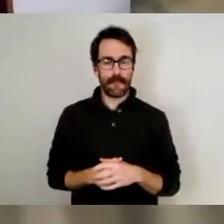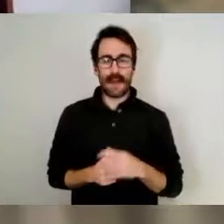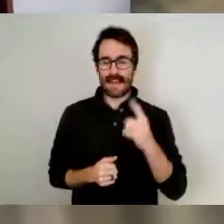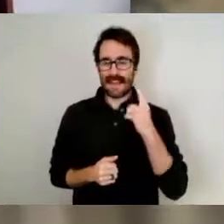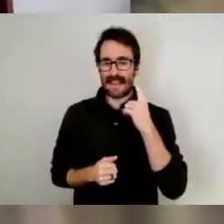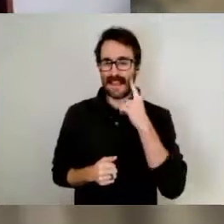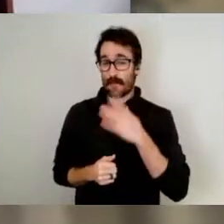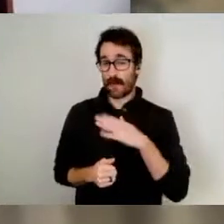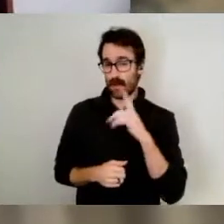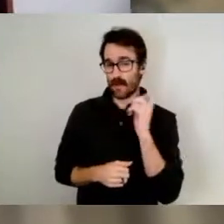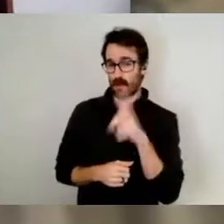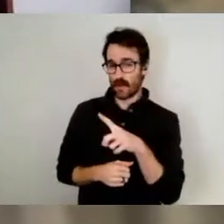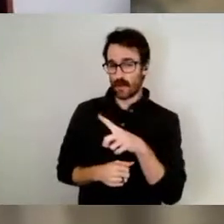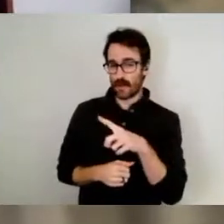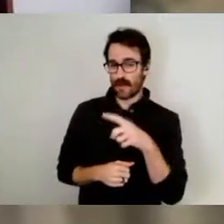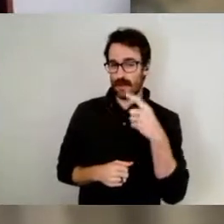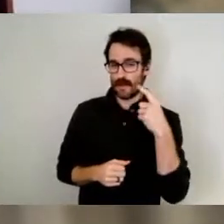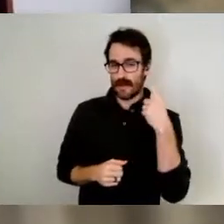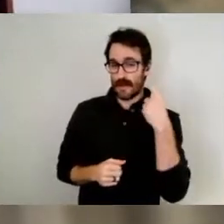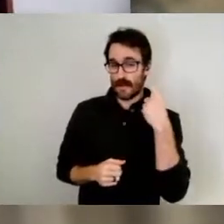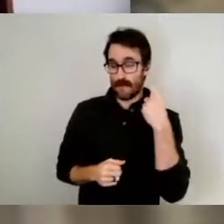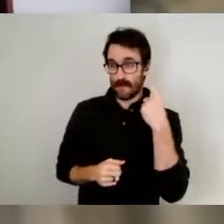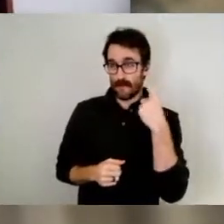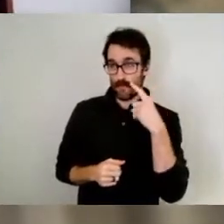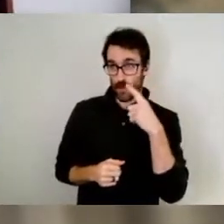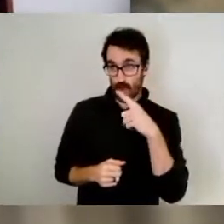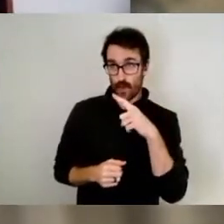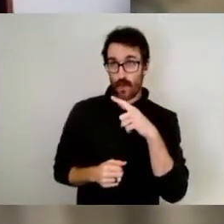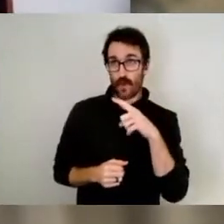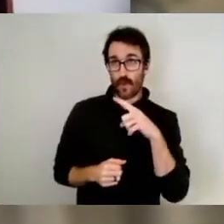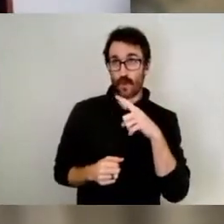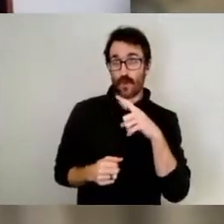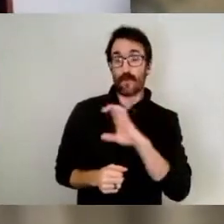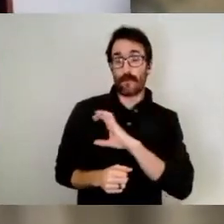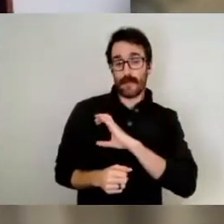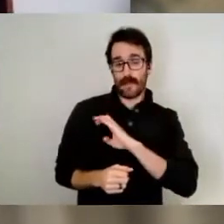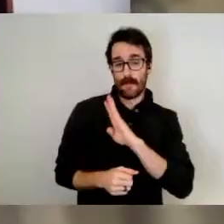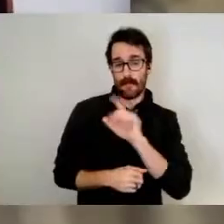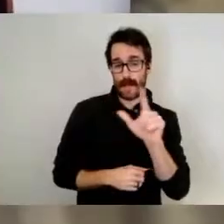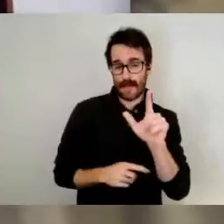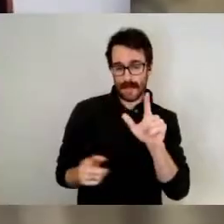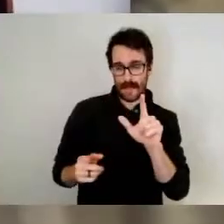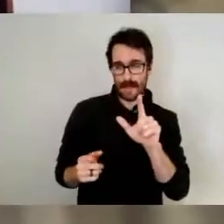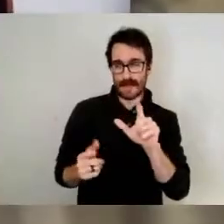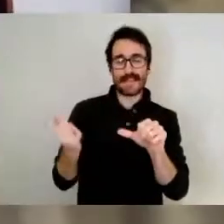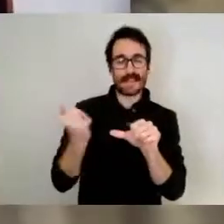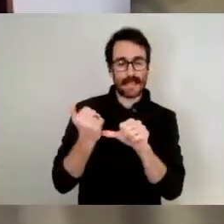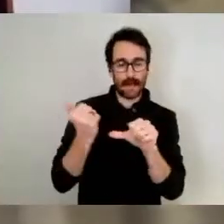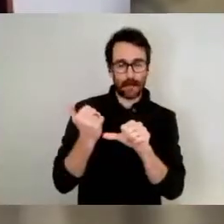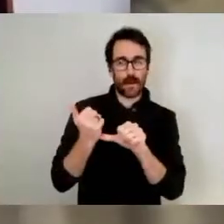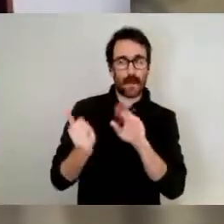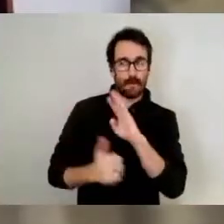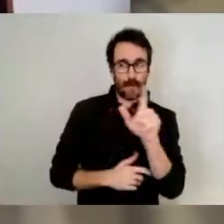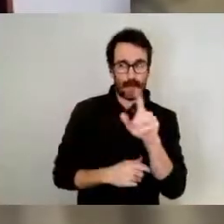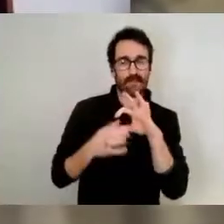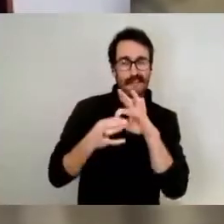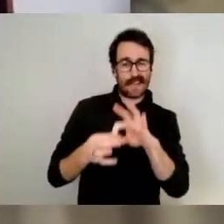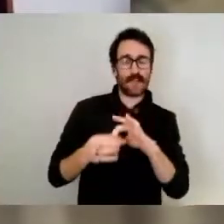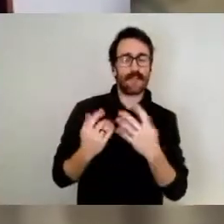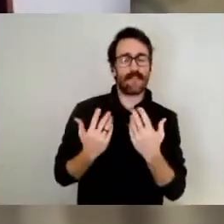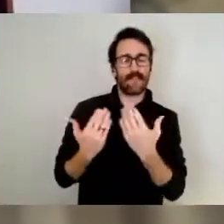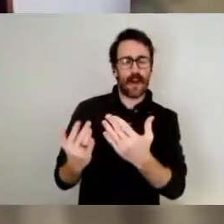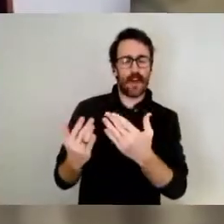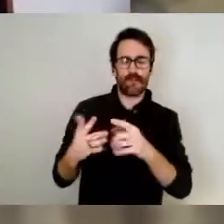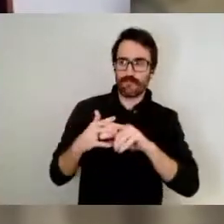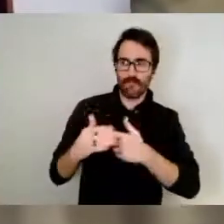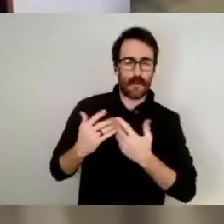also, you heard us talk today about the investigations going into the threats against public